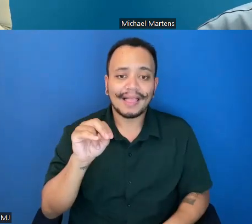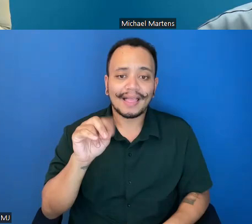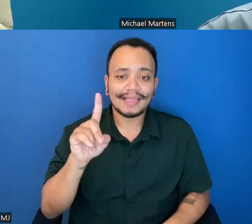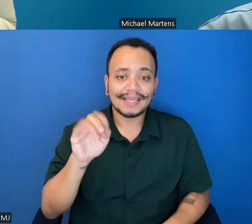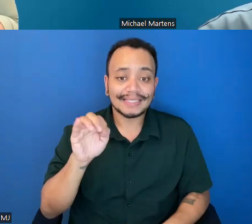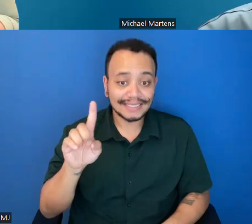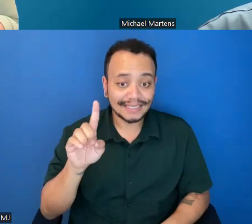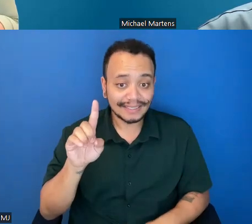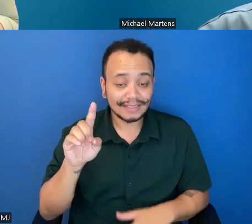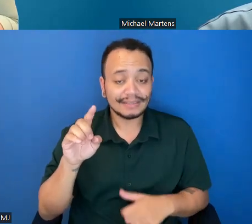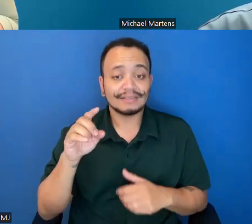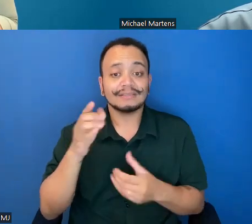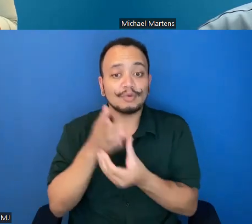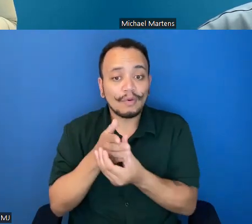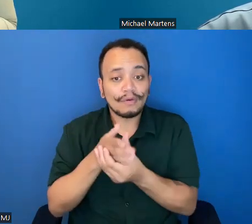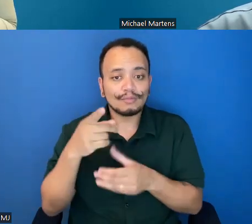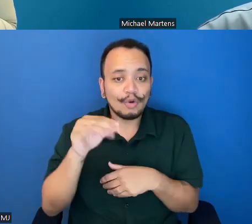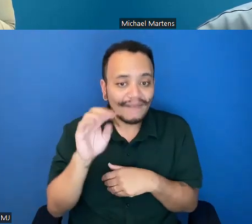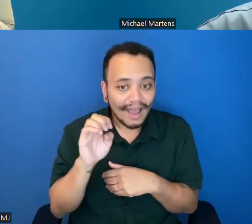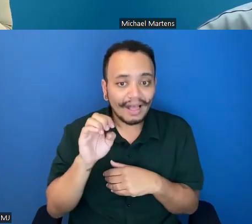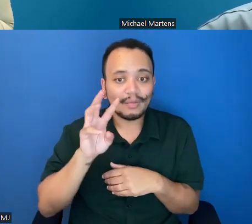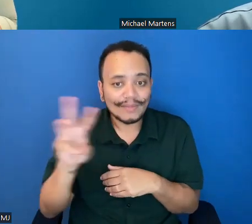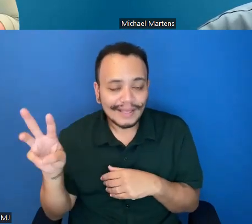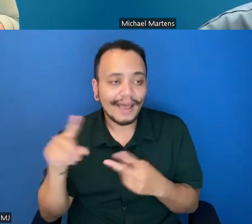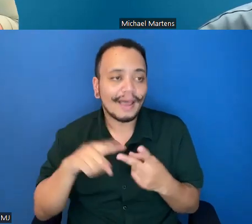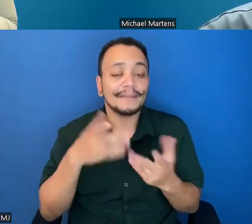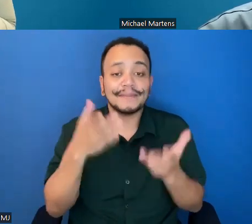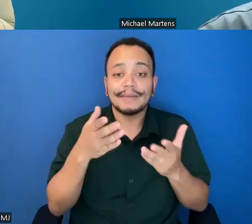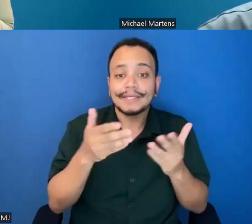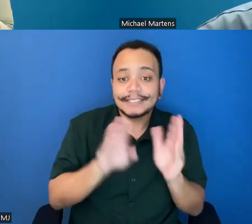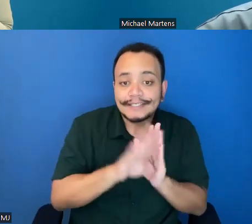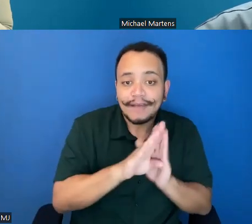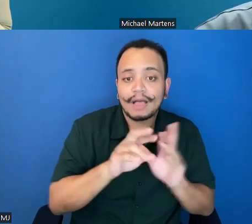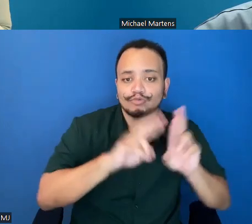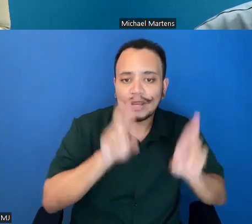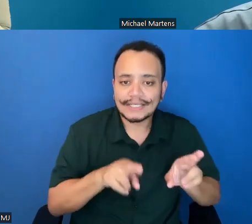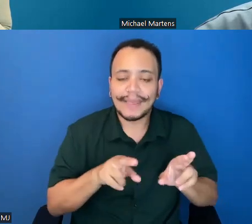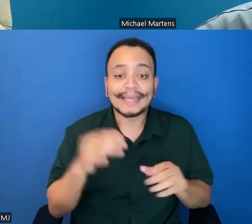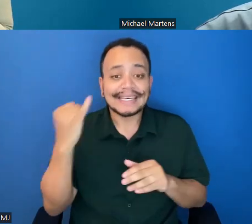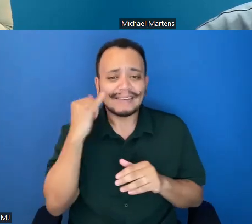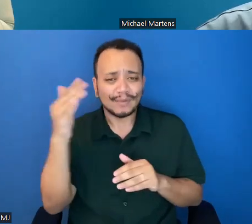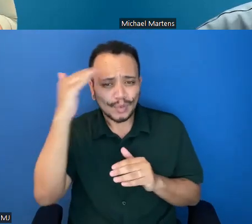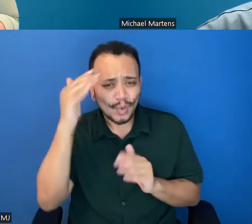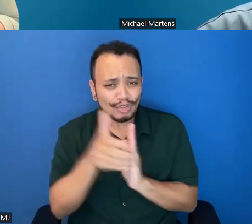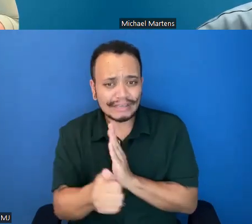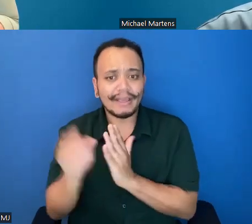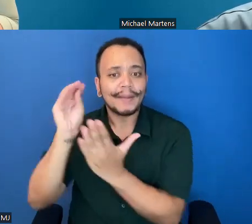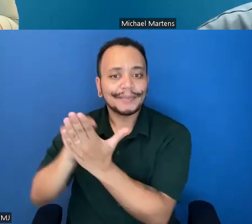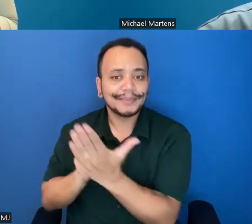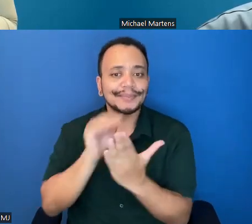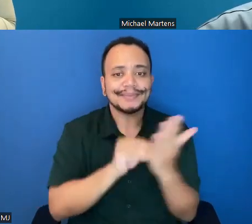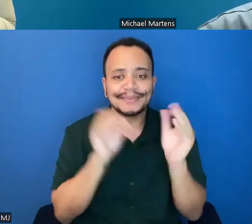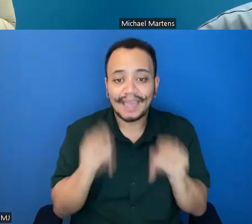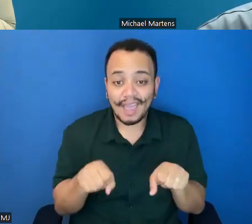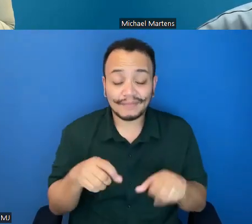together a resume. As a person with a disability, I found personally that knowing